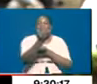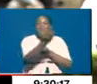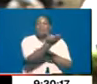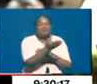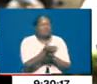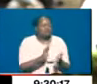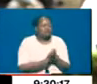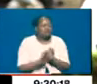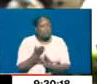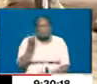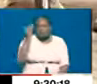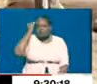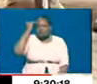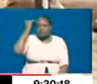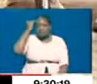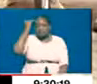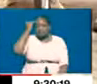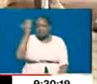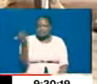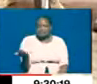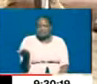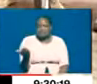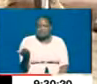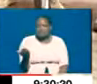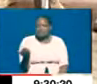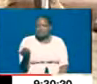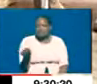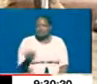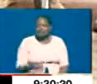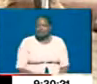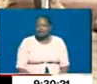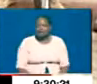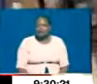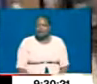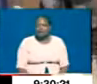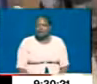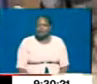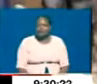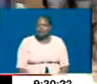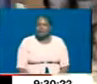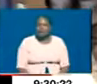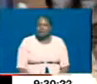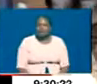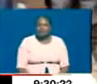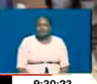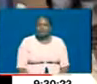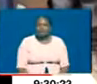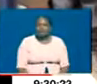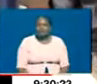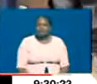nobody knows about it.